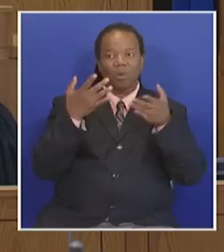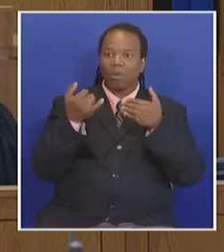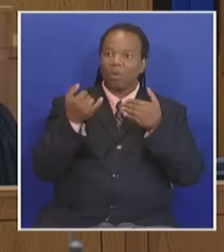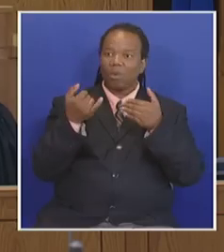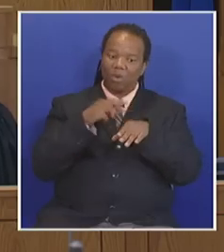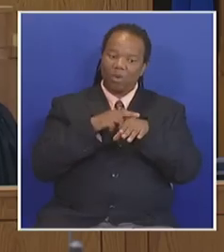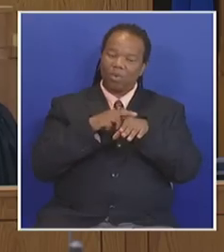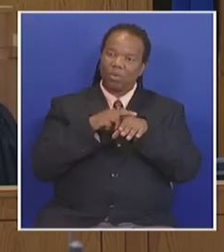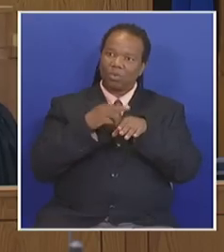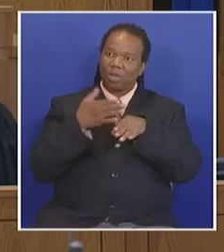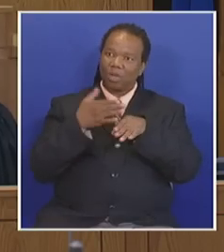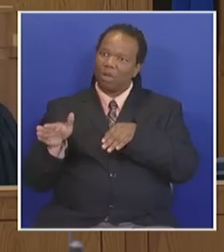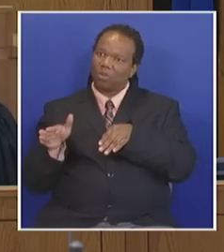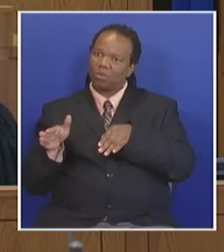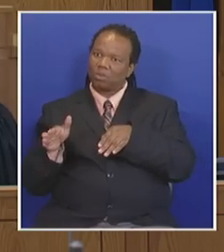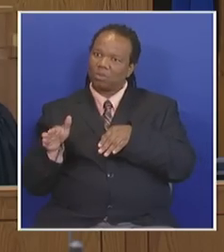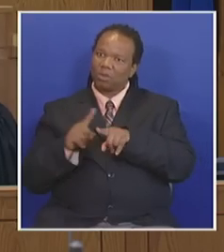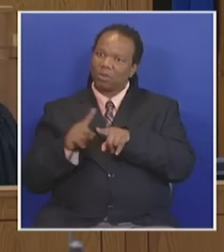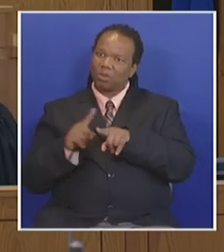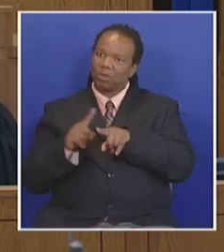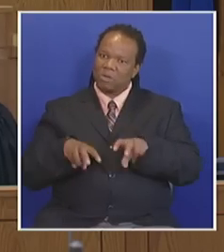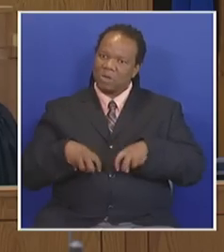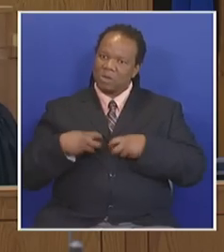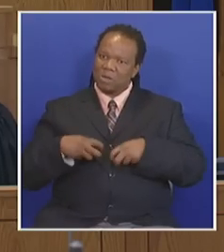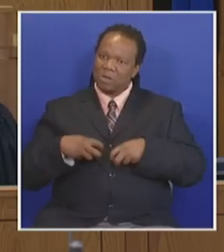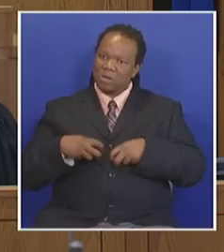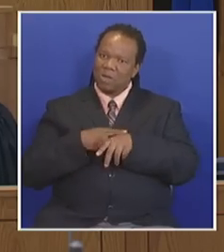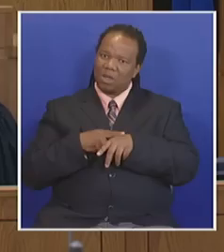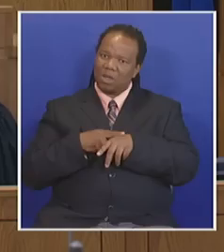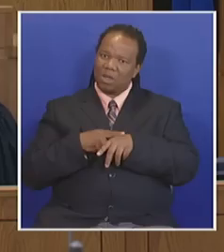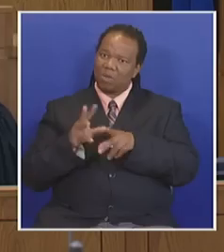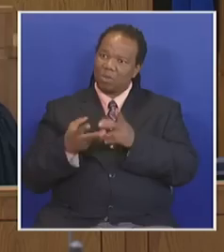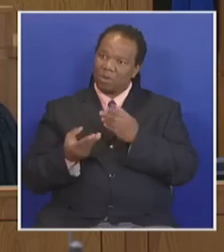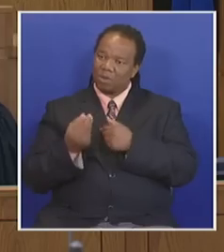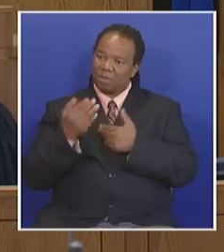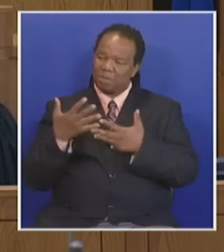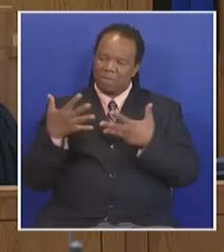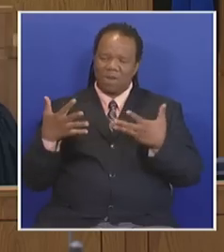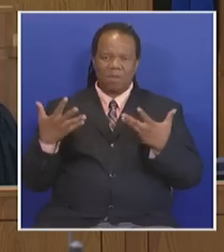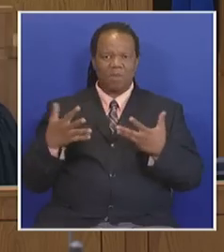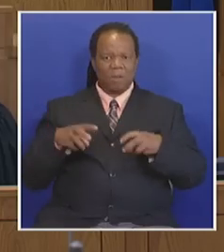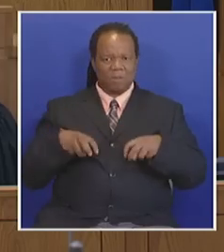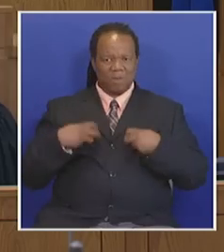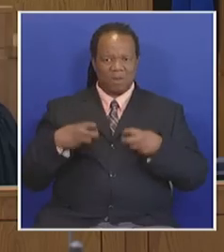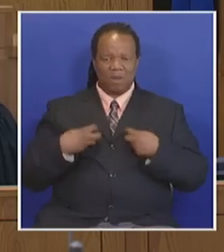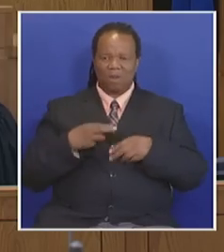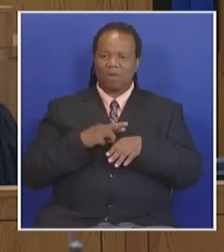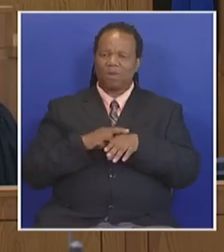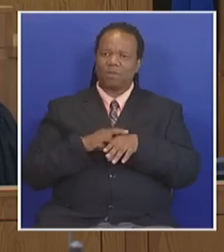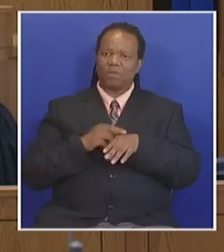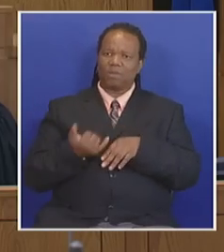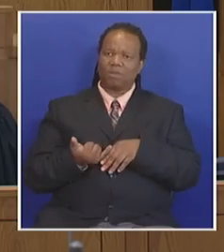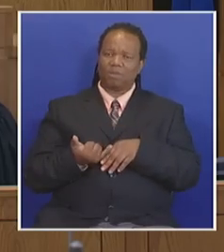racism and racial tensions which are beginning to swallow us in this country. And I thought that in